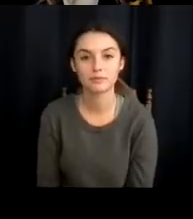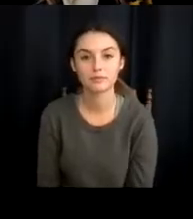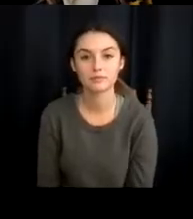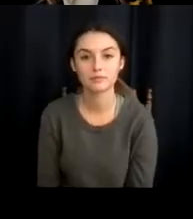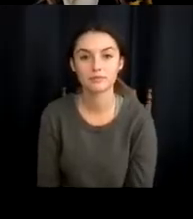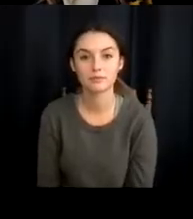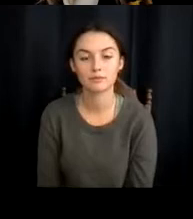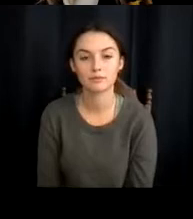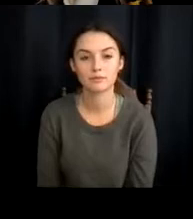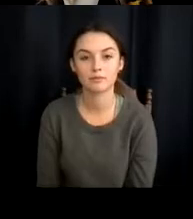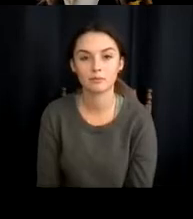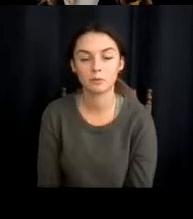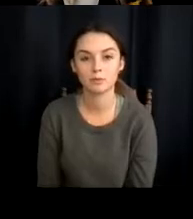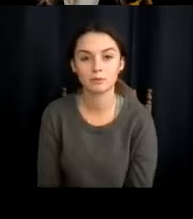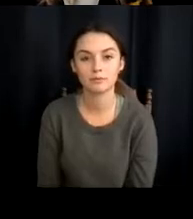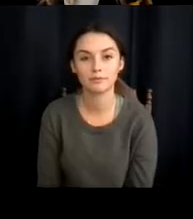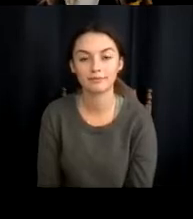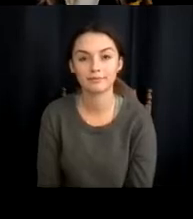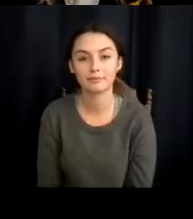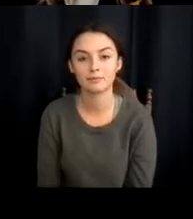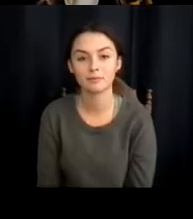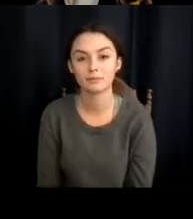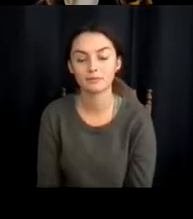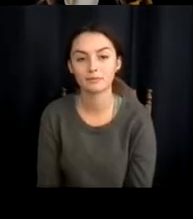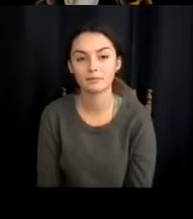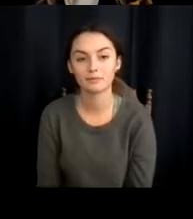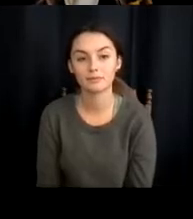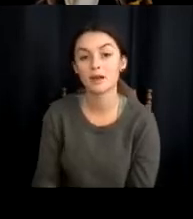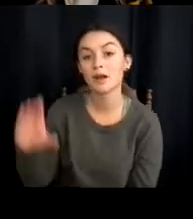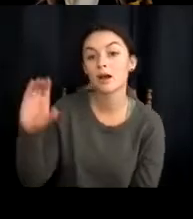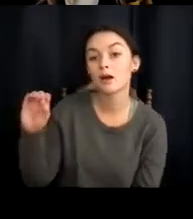I don't think I see any. Am I missing? Connor, do you have a hand? Do you have a question, Connor?